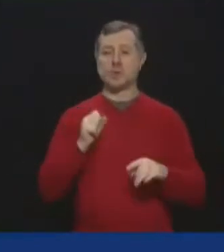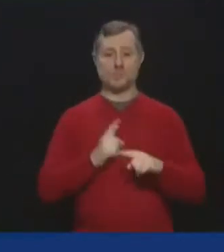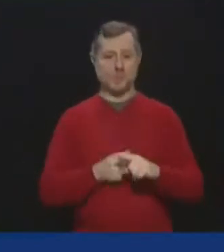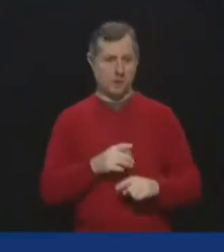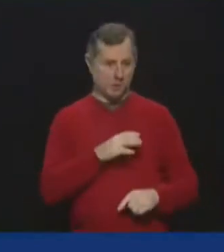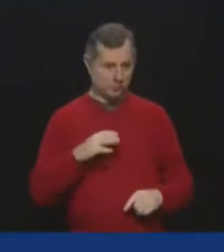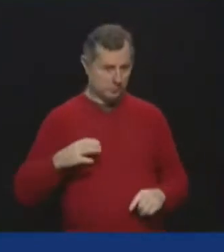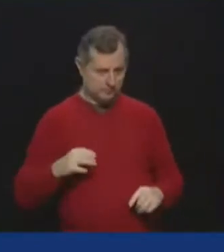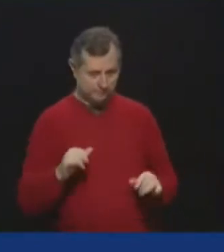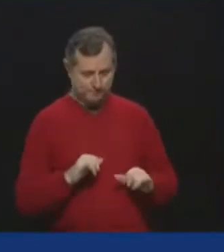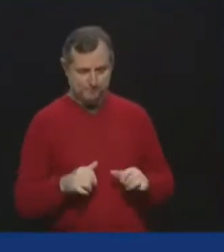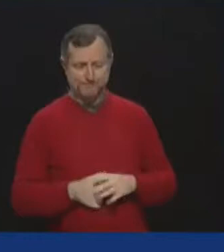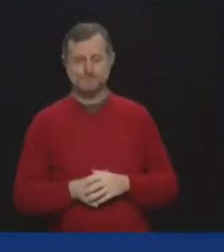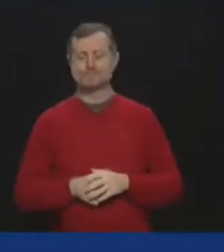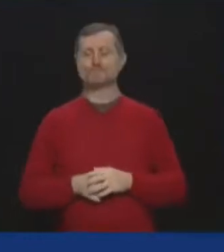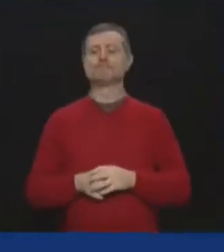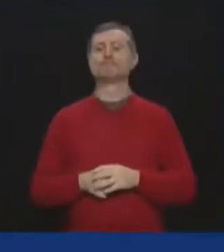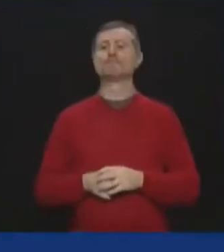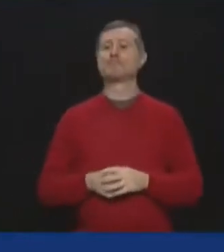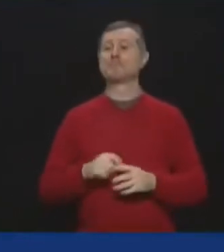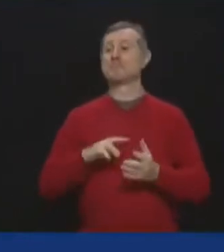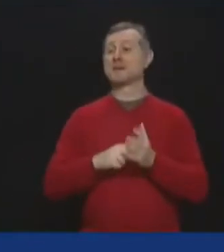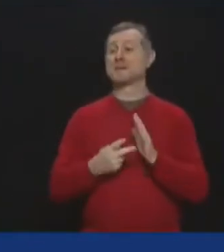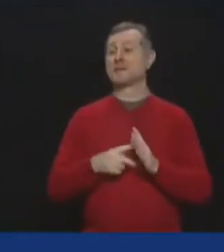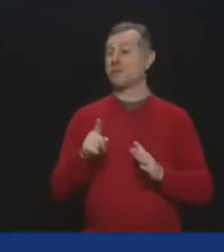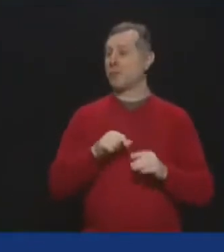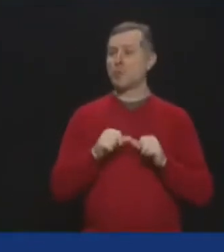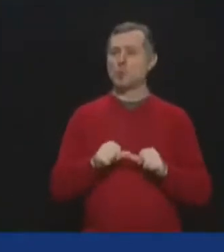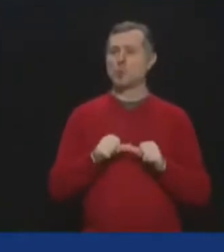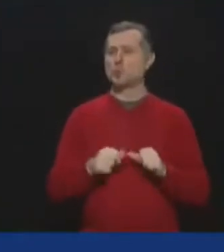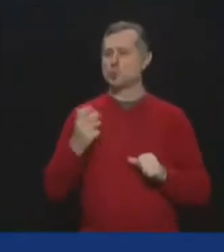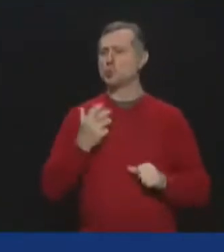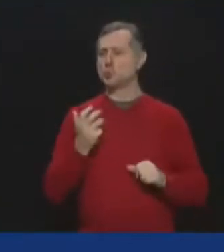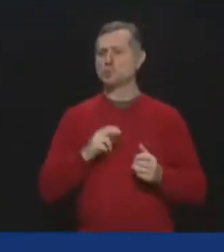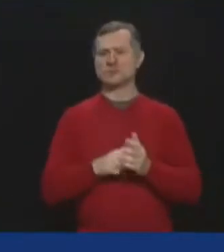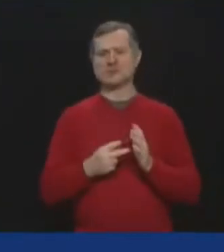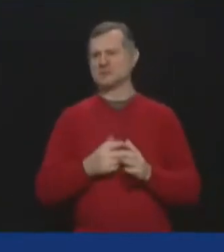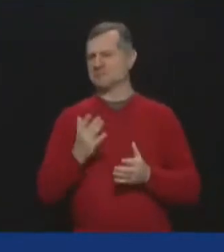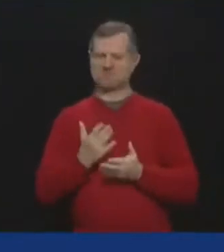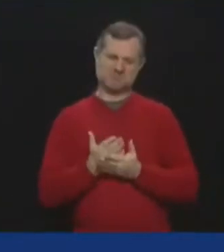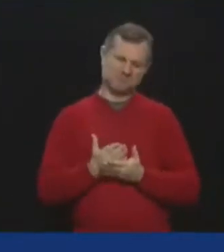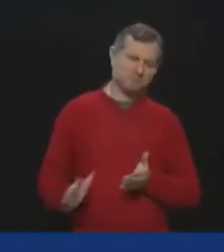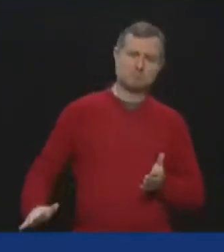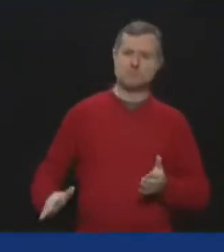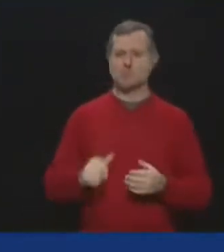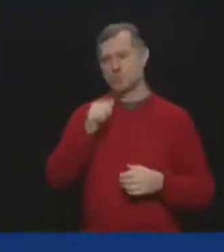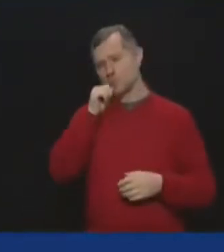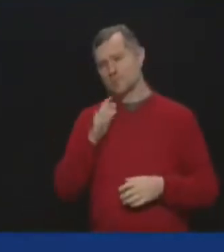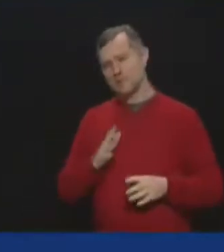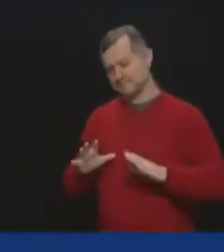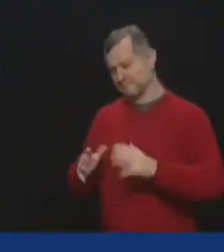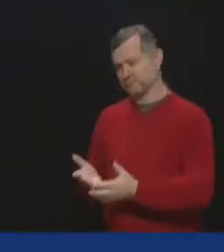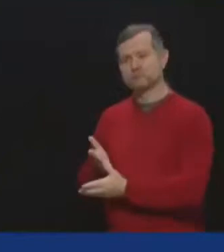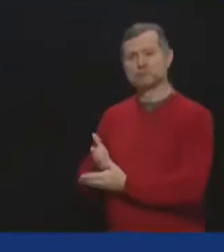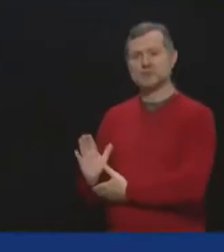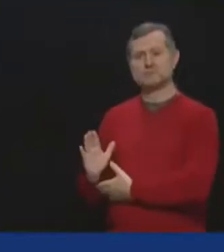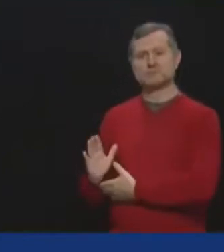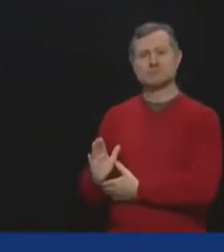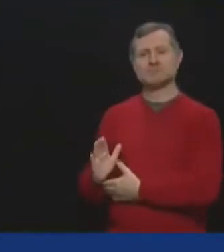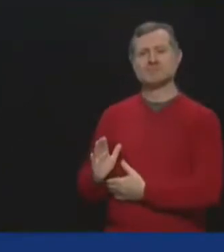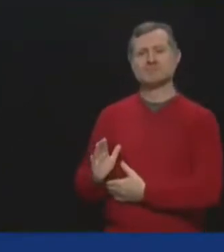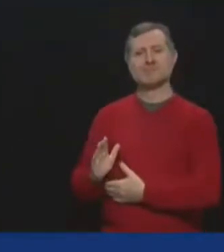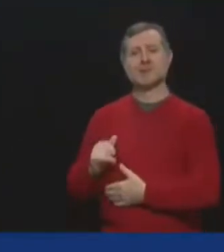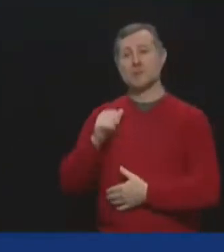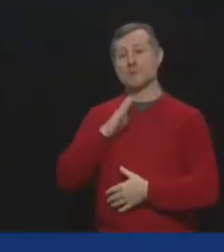no longer chipping away, they are bulldozing. They are bulldozing and overturning a